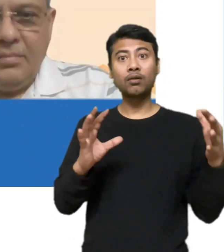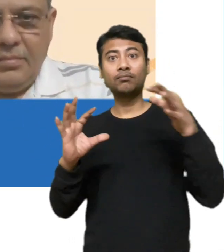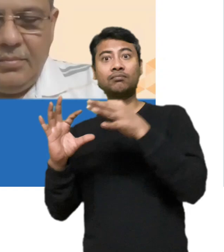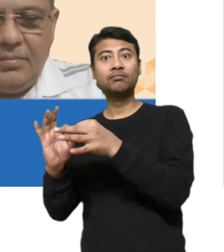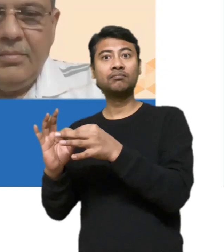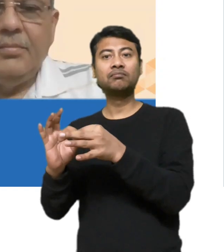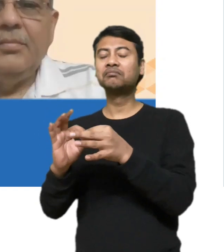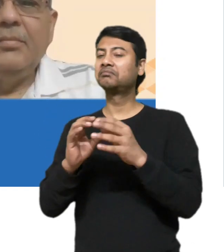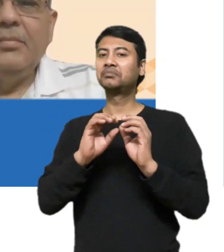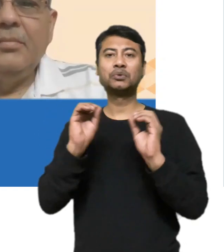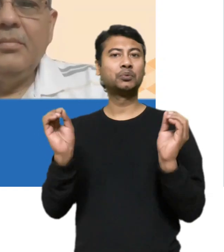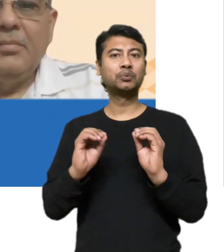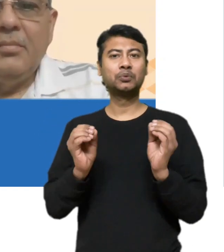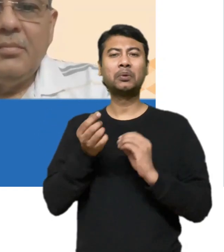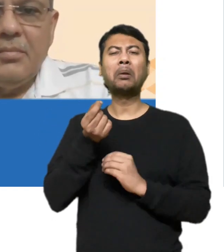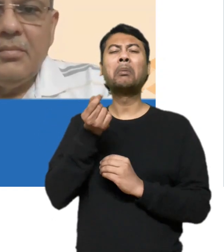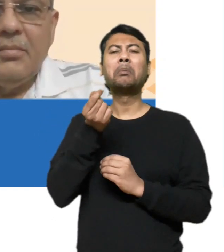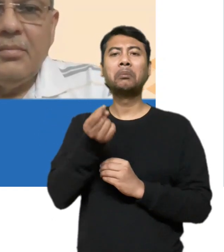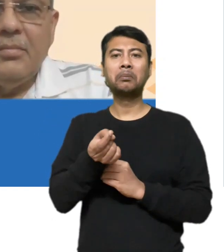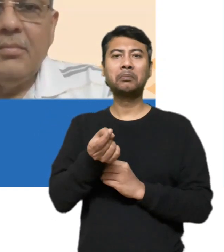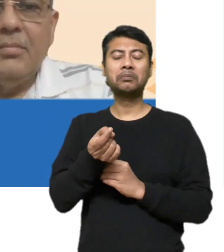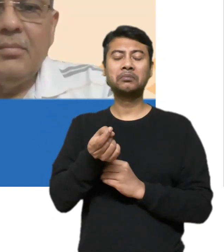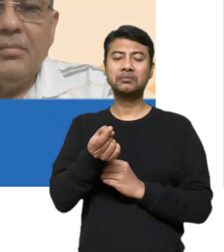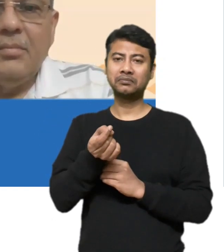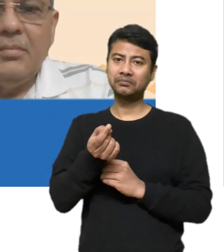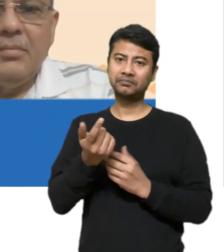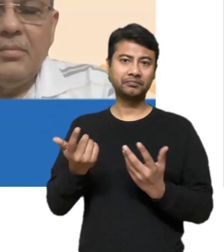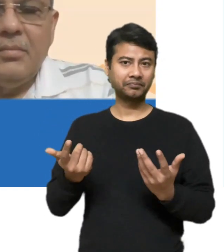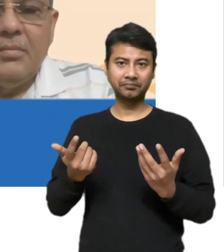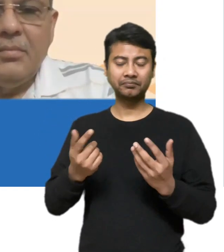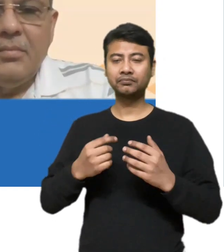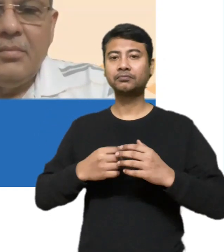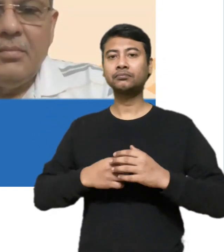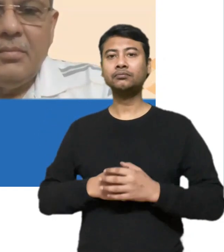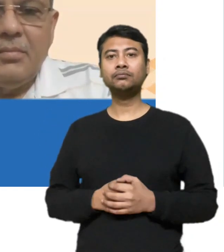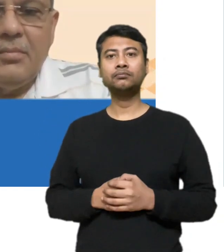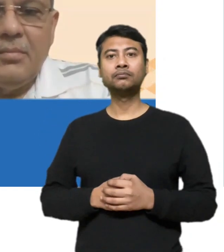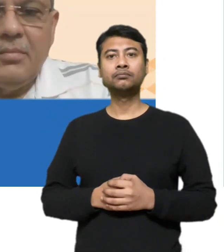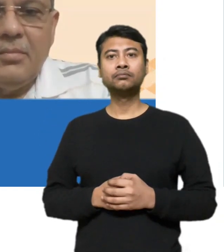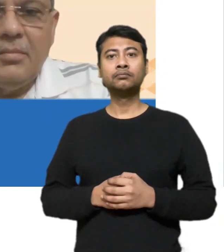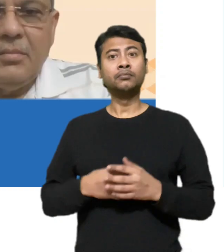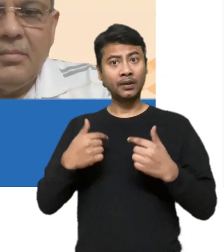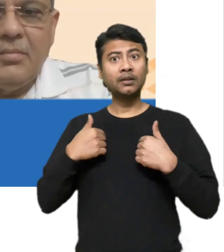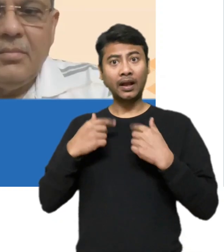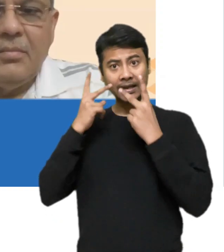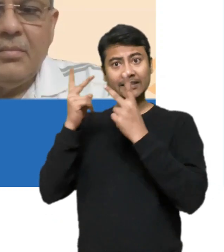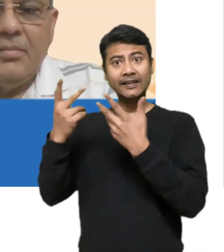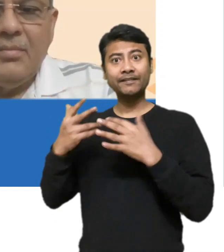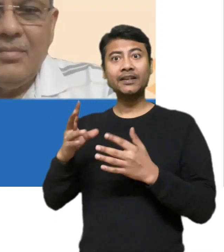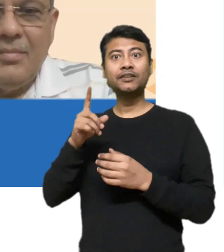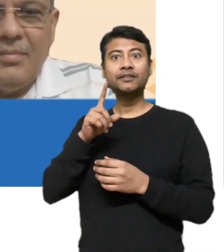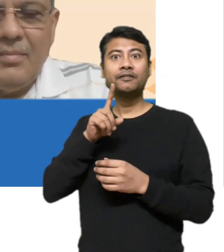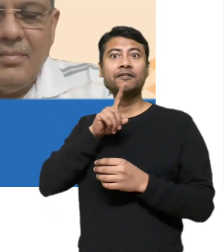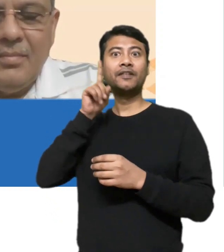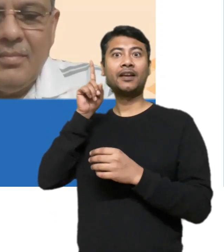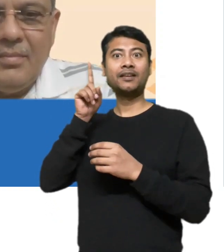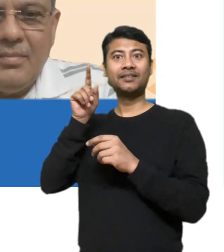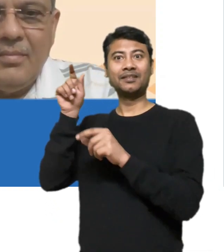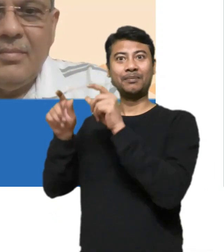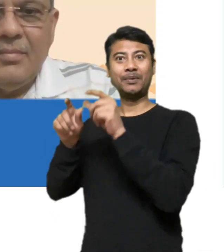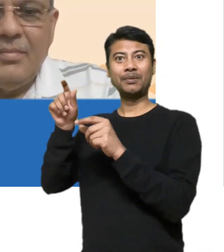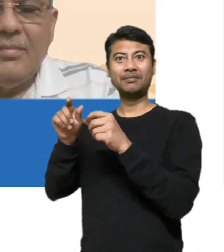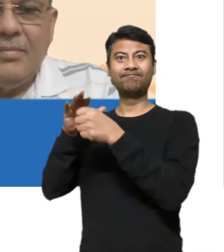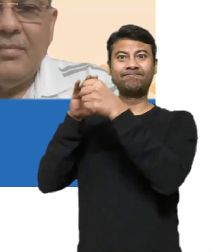deaf. And this was a real thing. I have seen apartheid. I've seen all sorts